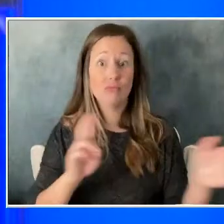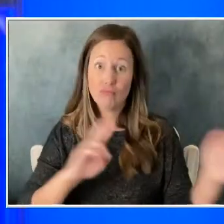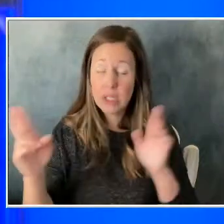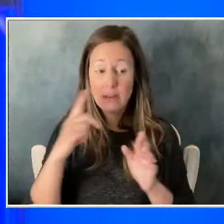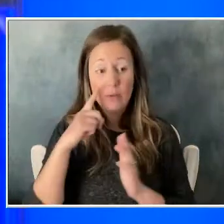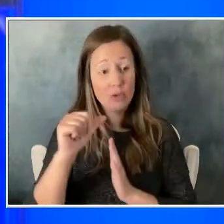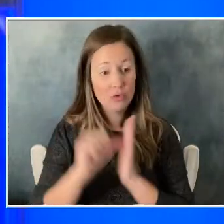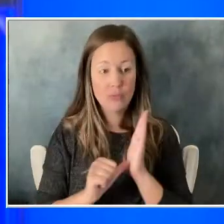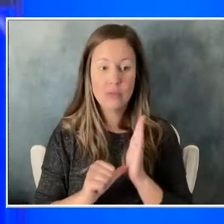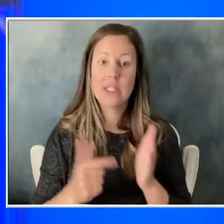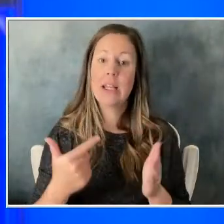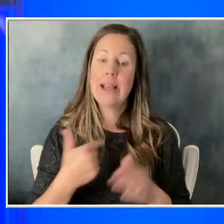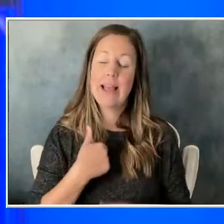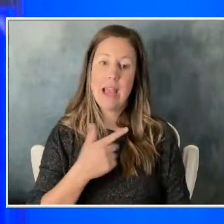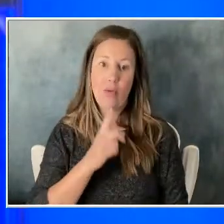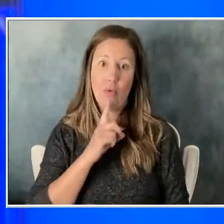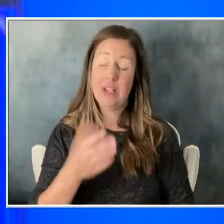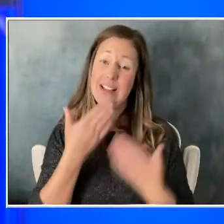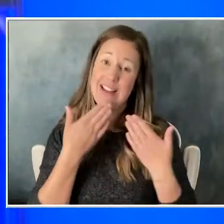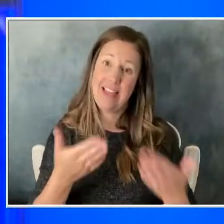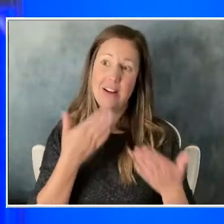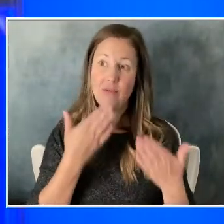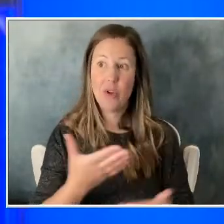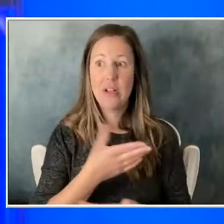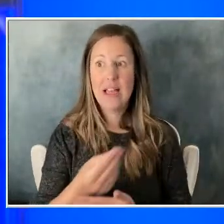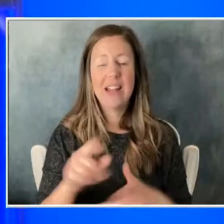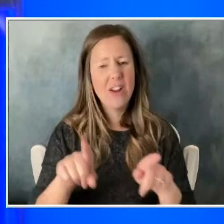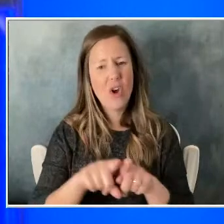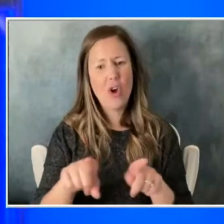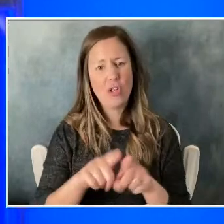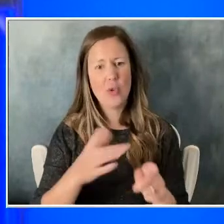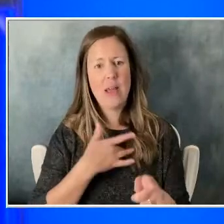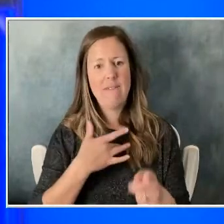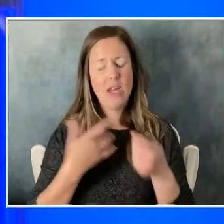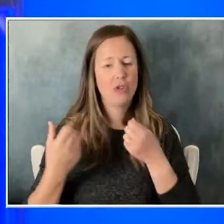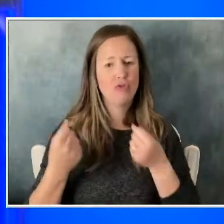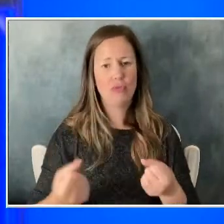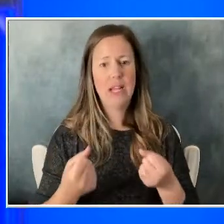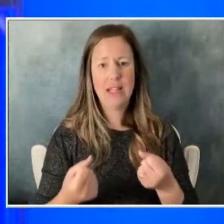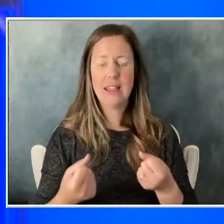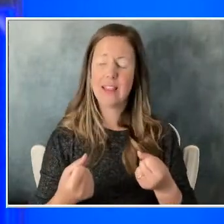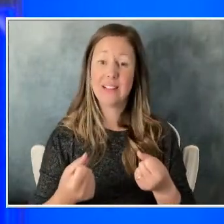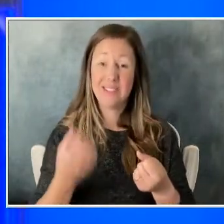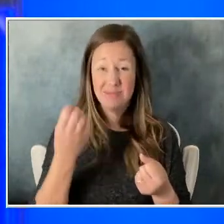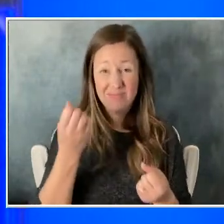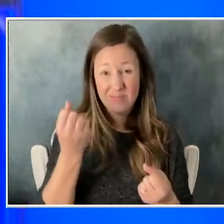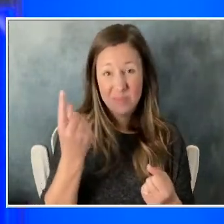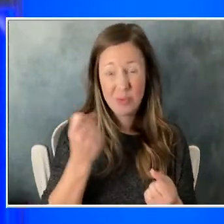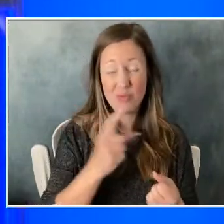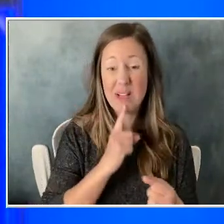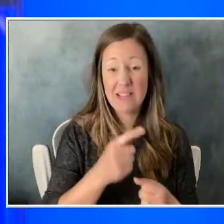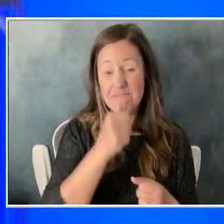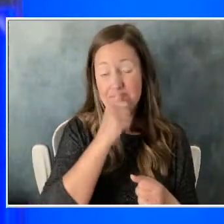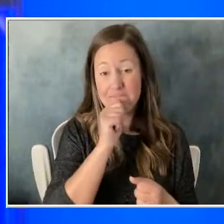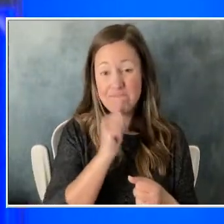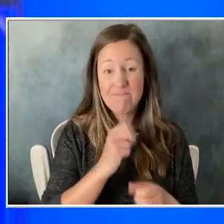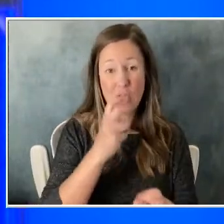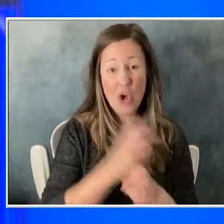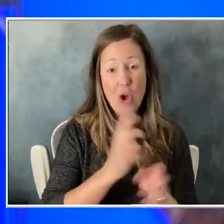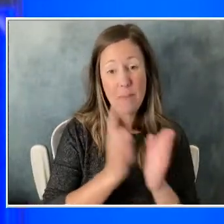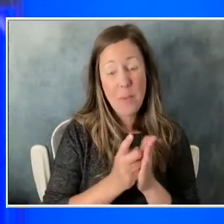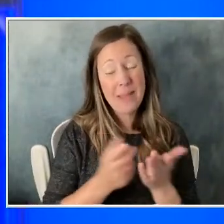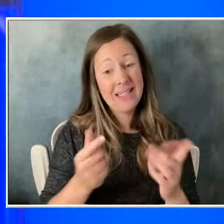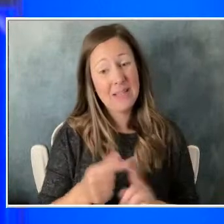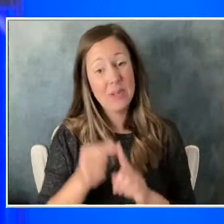was so thankful. And that gave me strength in the hardest moments, because it was hard, especially after chemotherapy. As